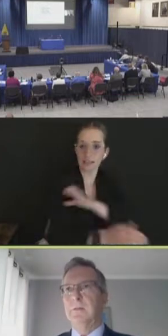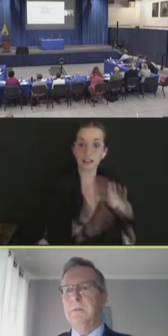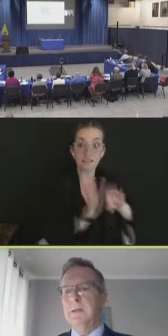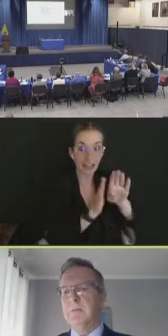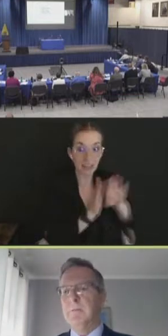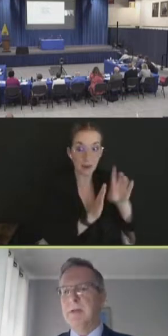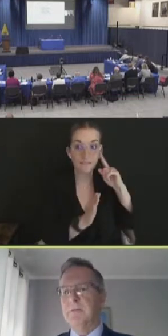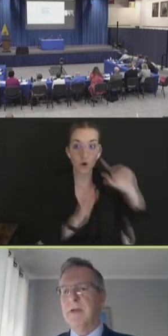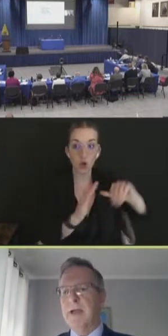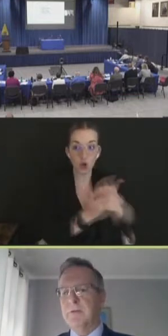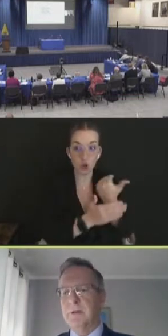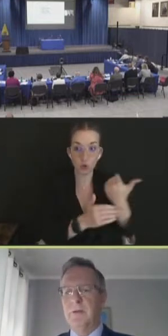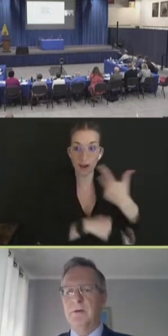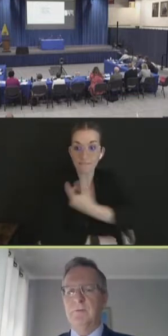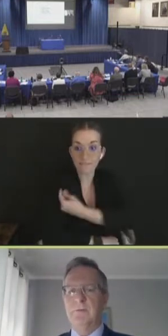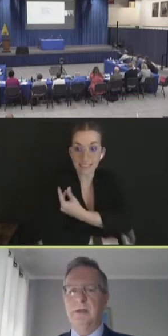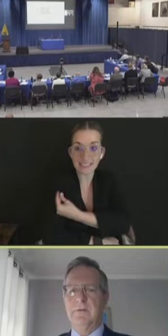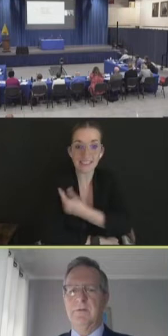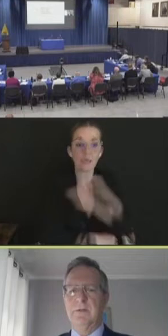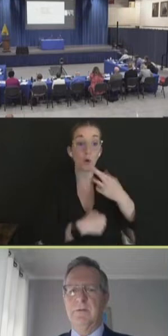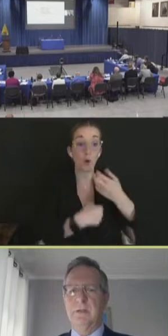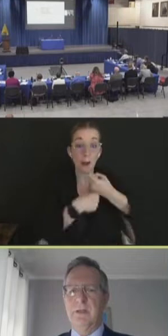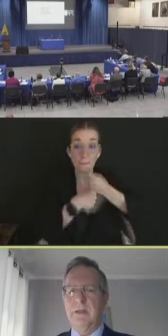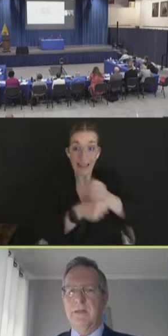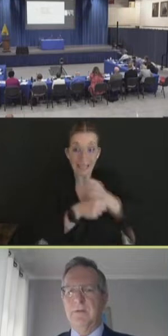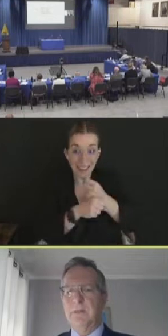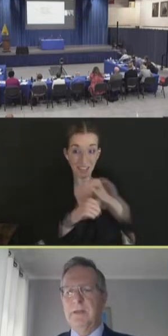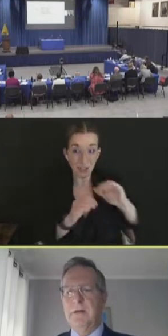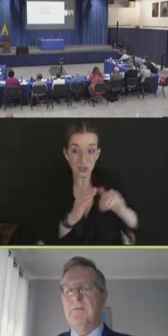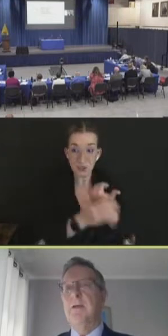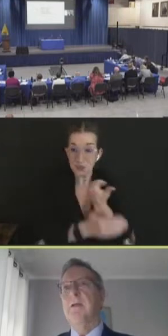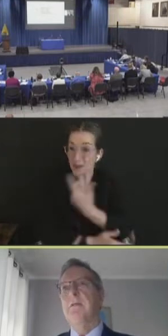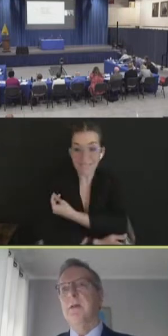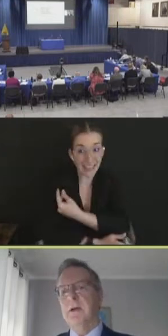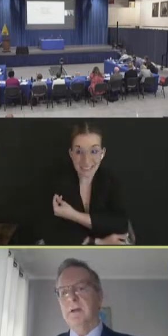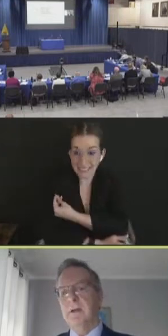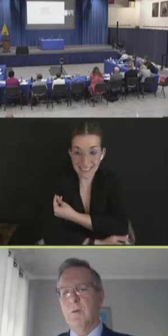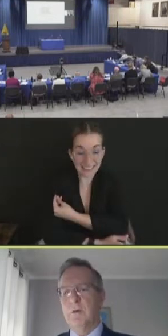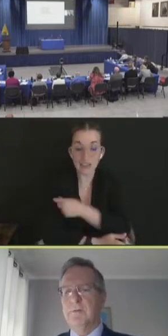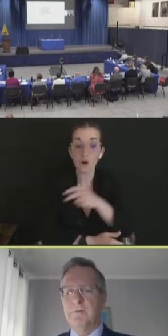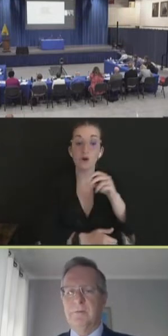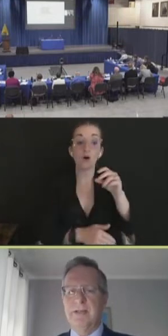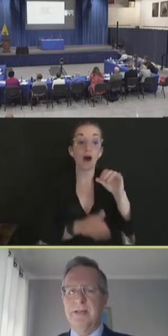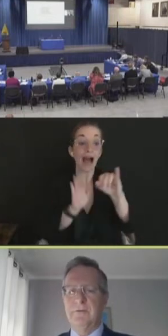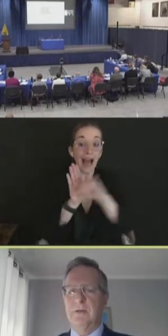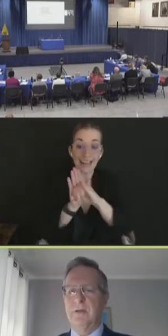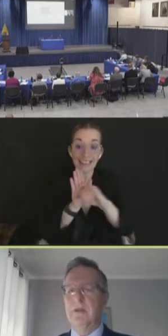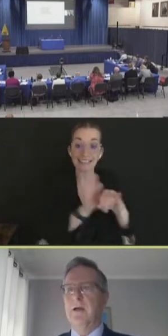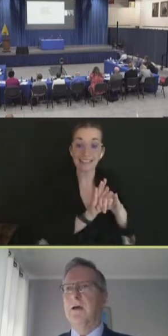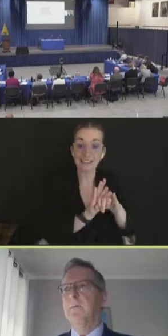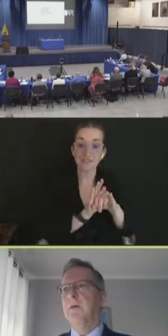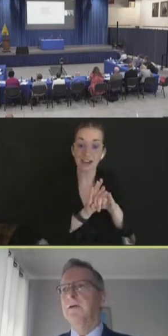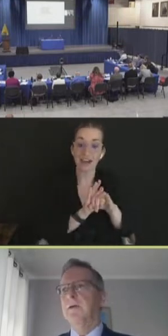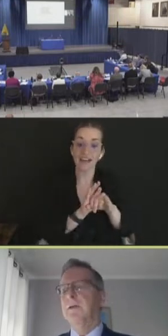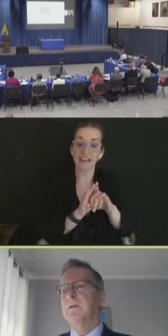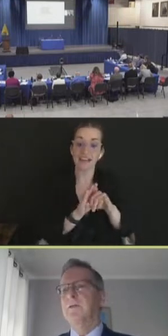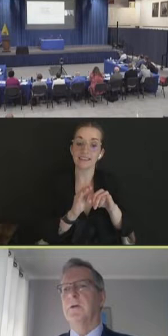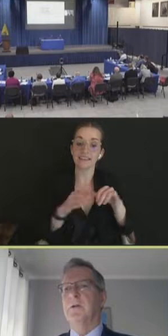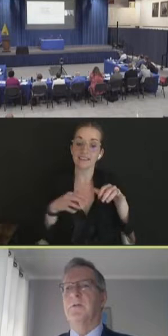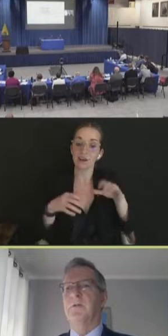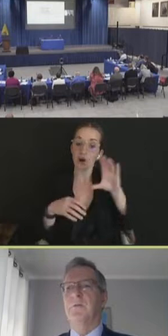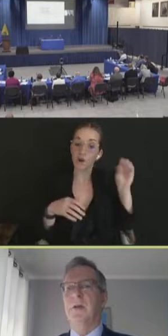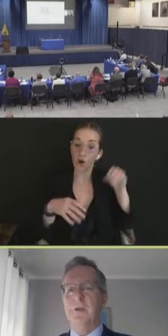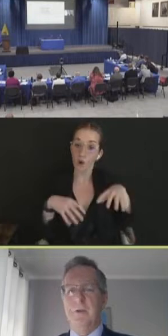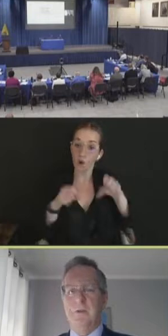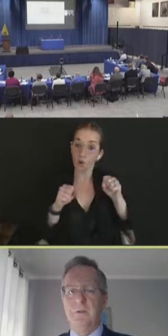the speed of manufacturing of new vaccines, in the speed of identifying correlates of protection that are